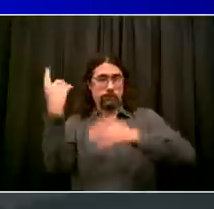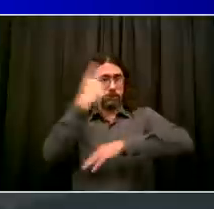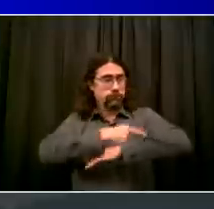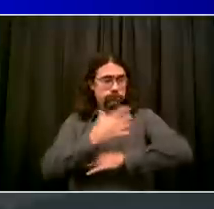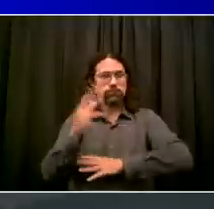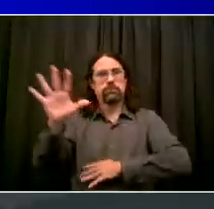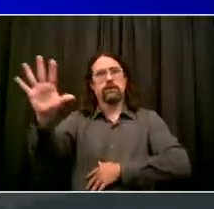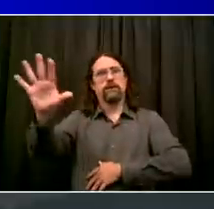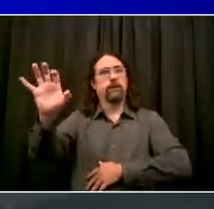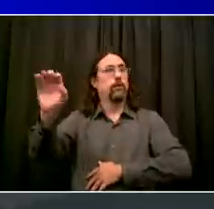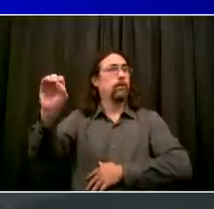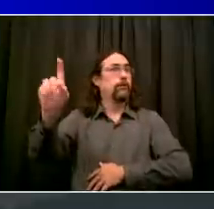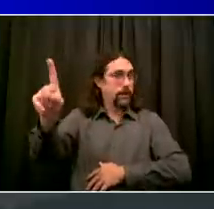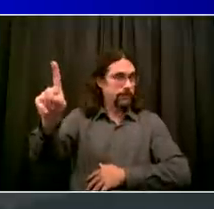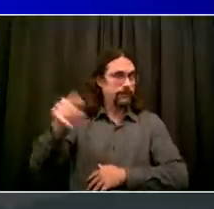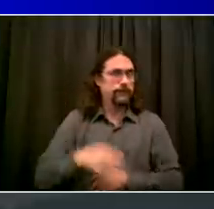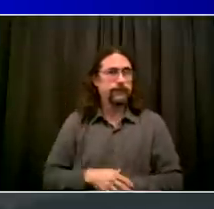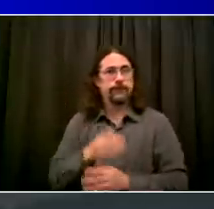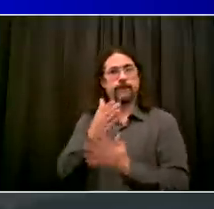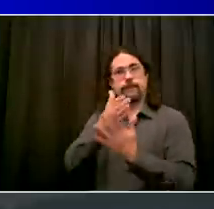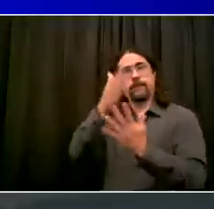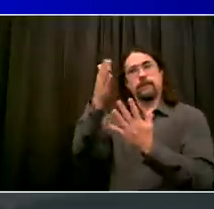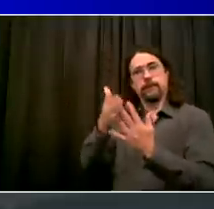is 5%. Today's report,